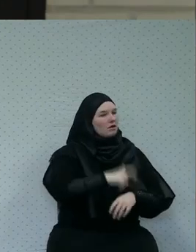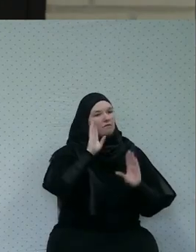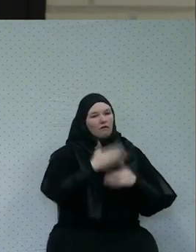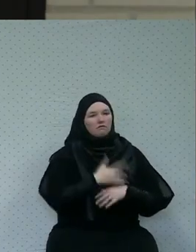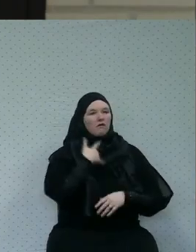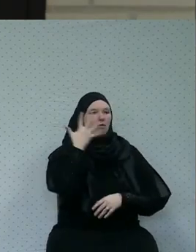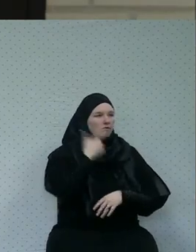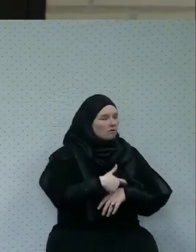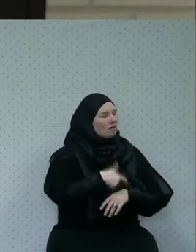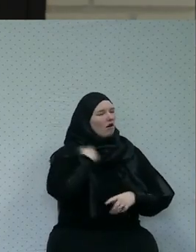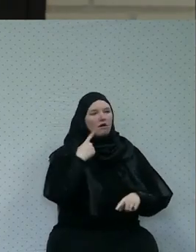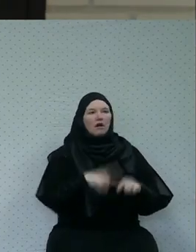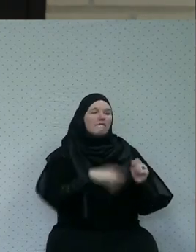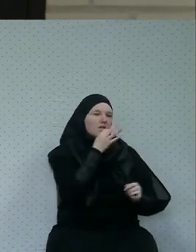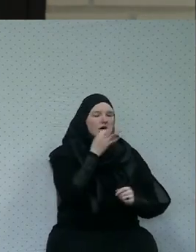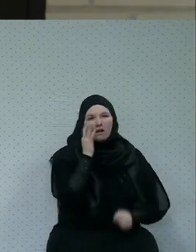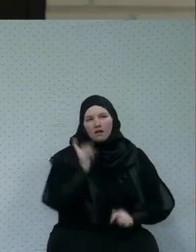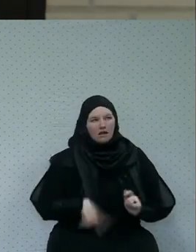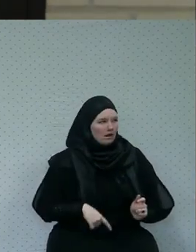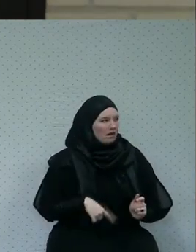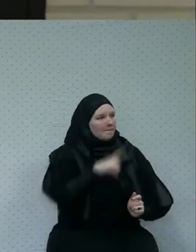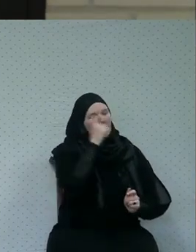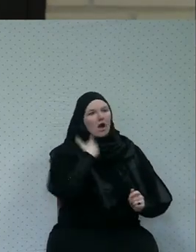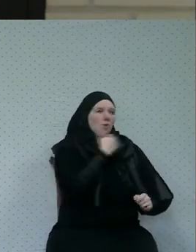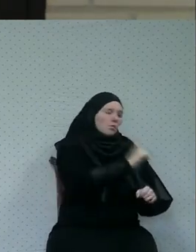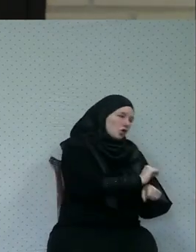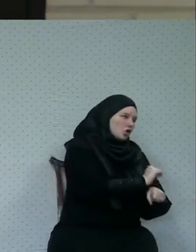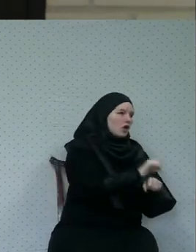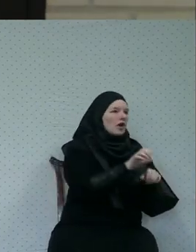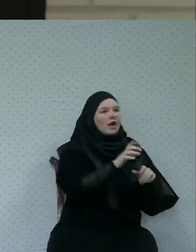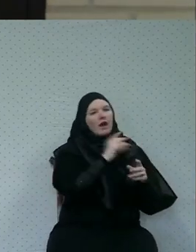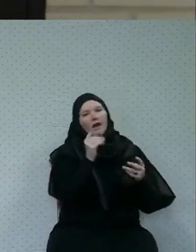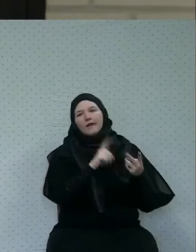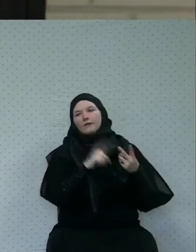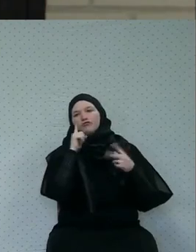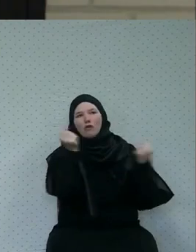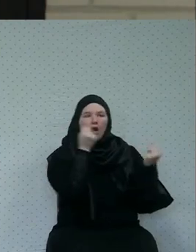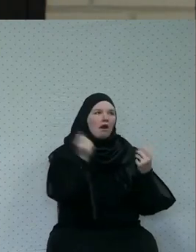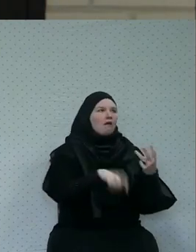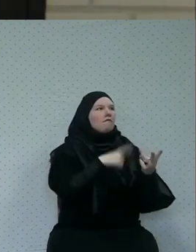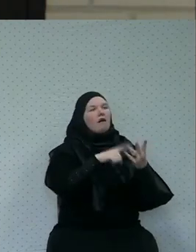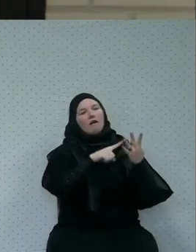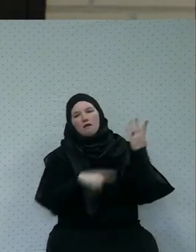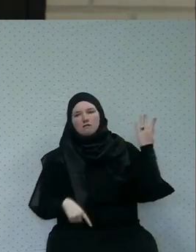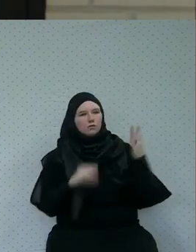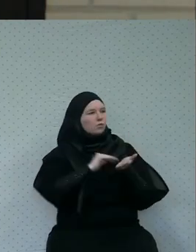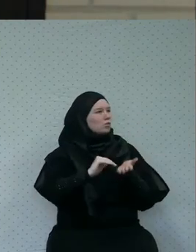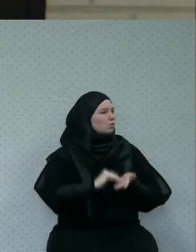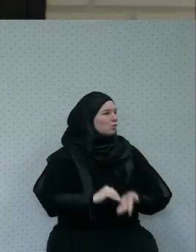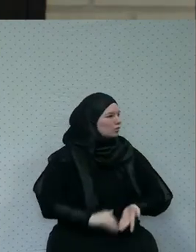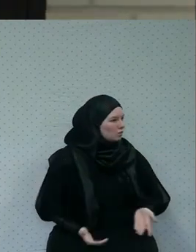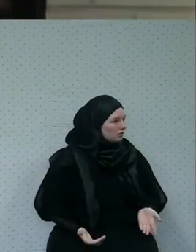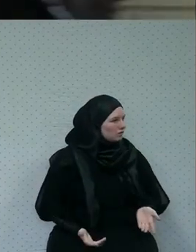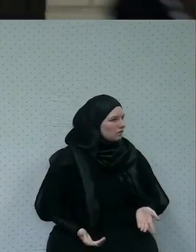5 times daily prayers. I cannot fast because I work and I do this and I drive all the time. Things like this. So